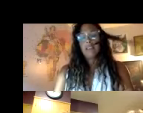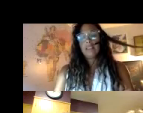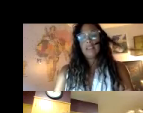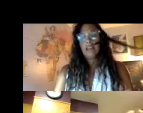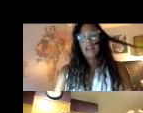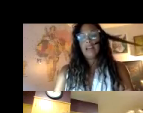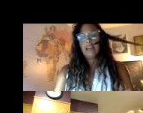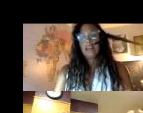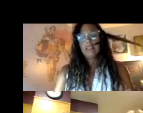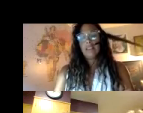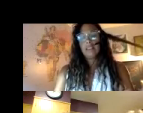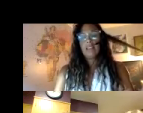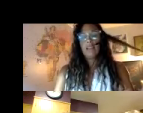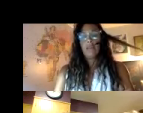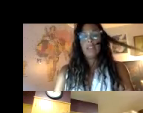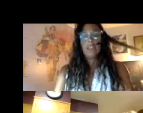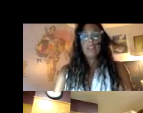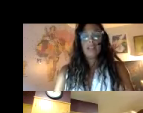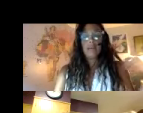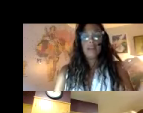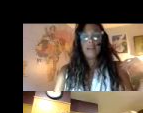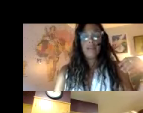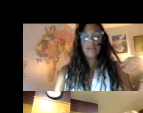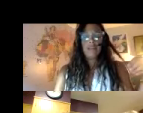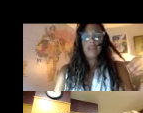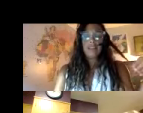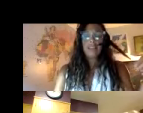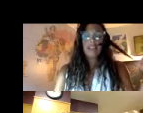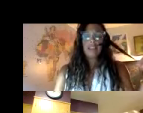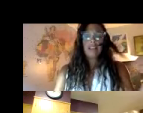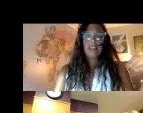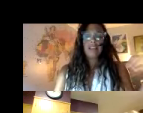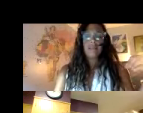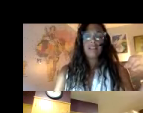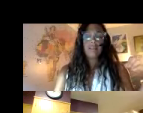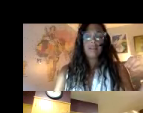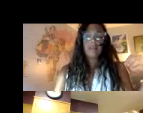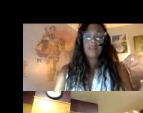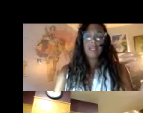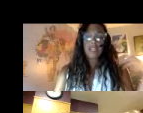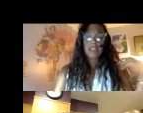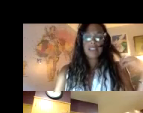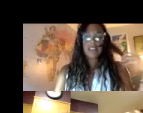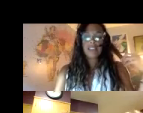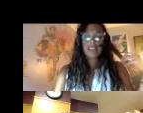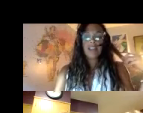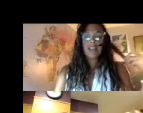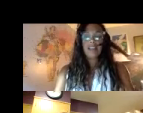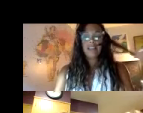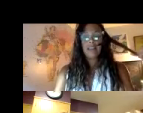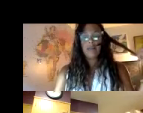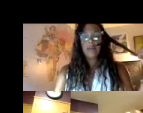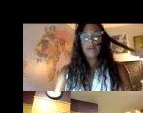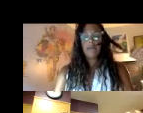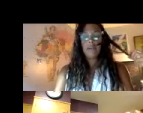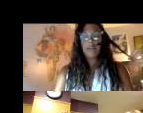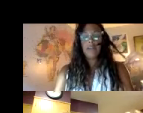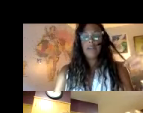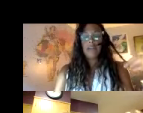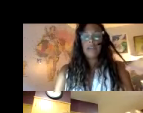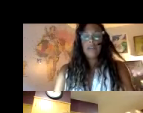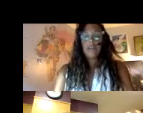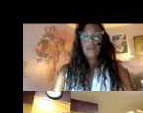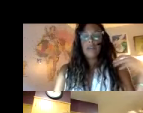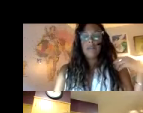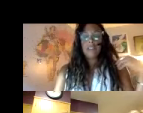It's characterized by mostly residential areas. We have some main corridors, including the John F.